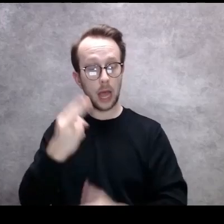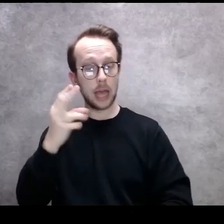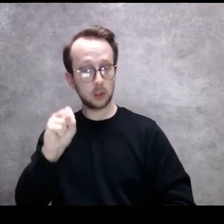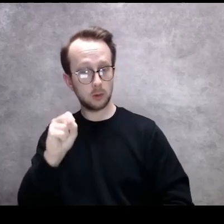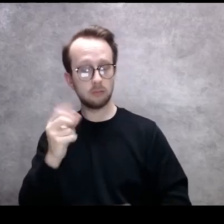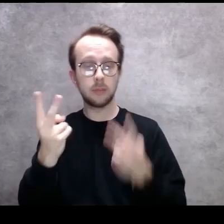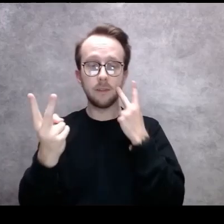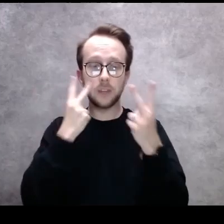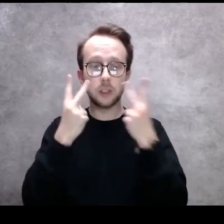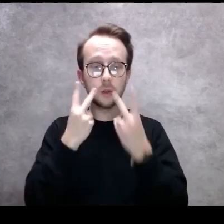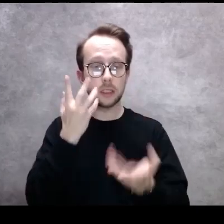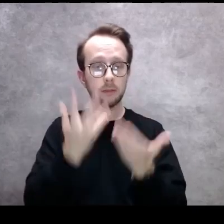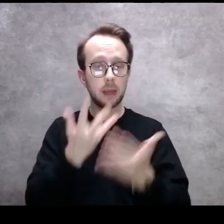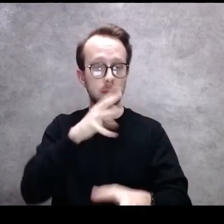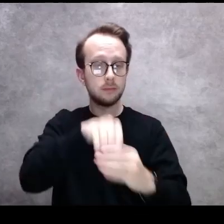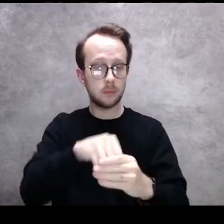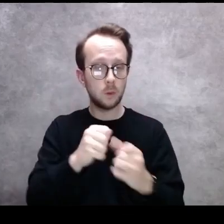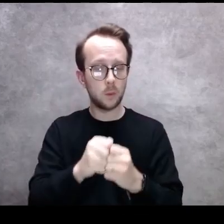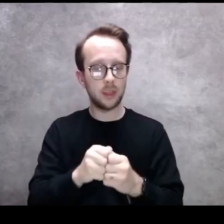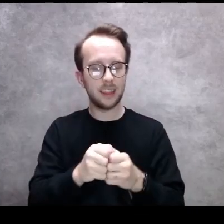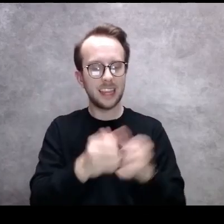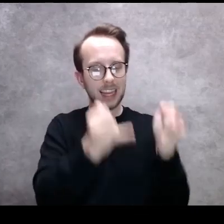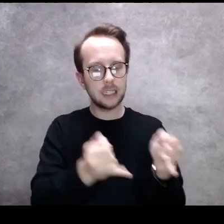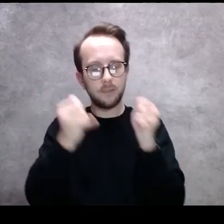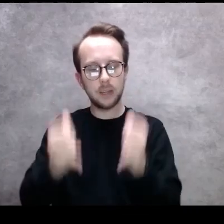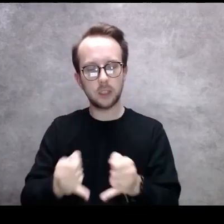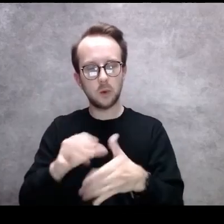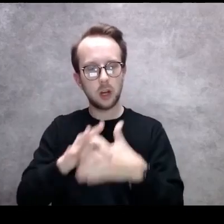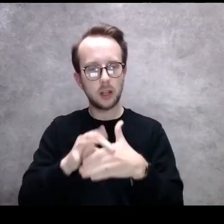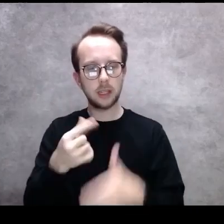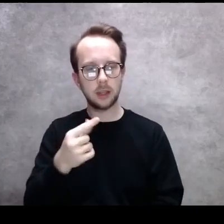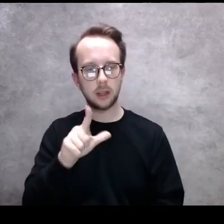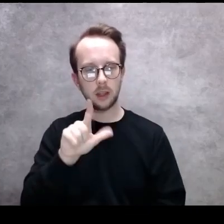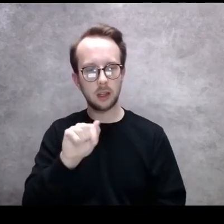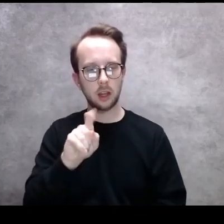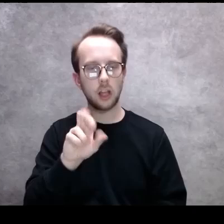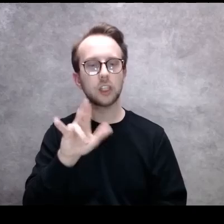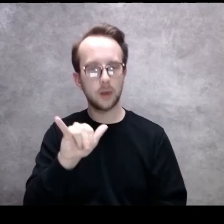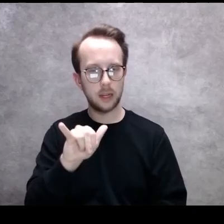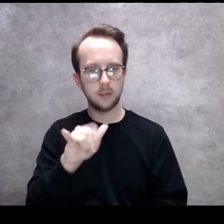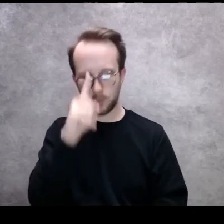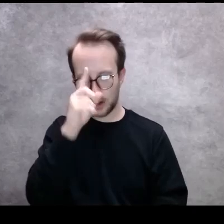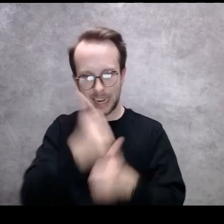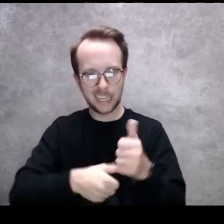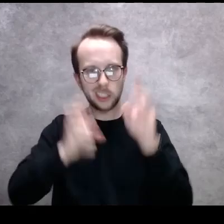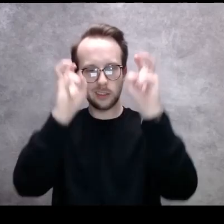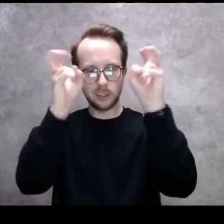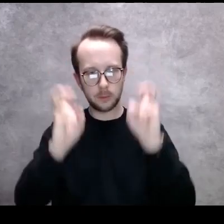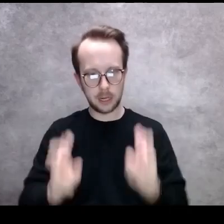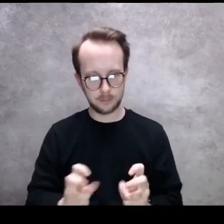of an individual content glossary provided in each subject area.